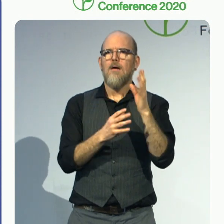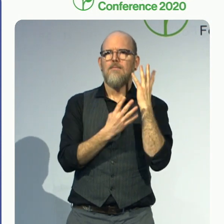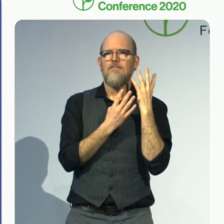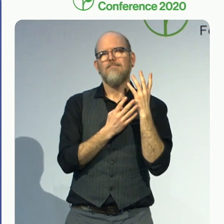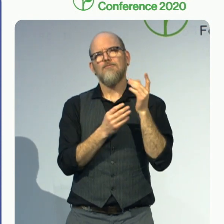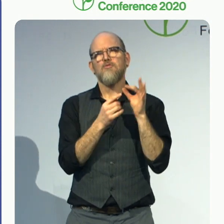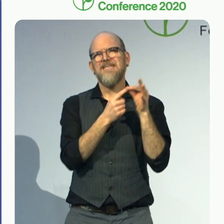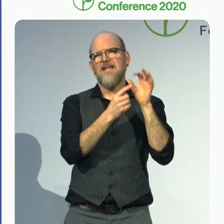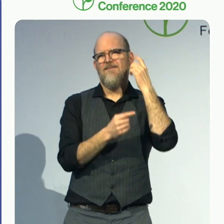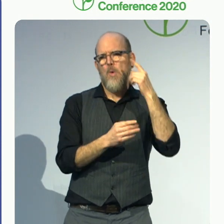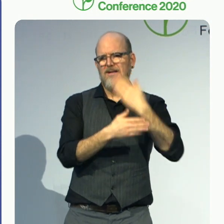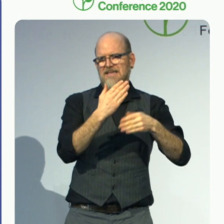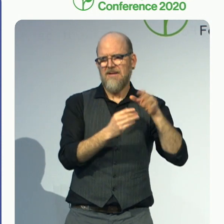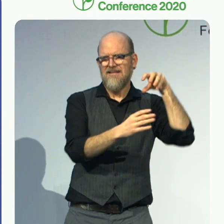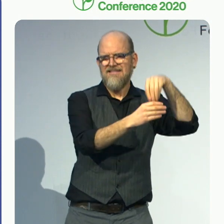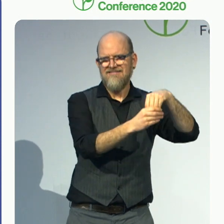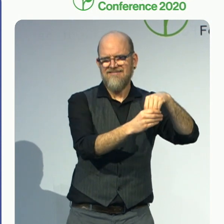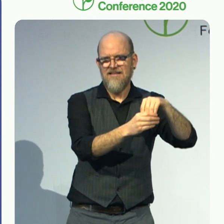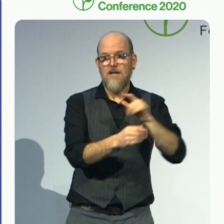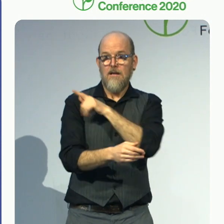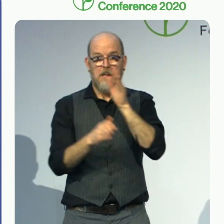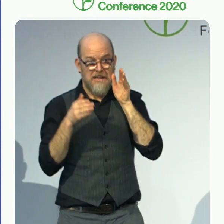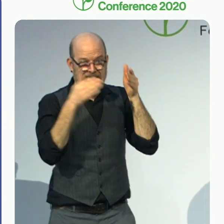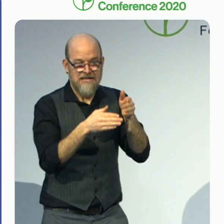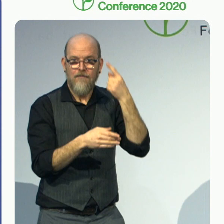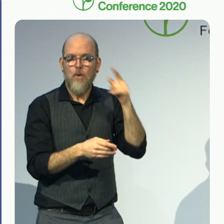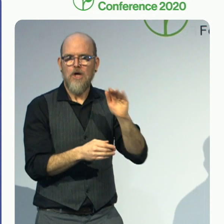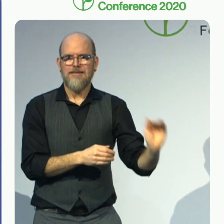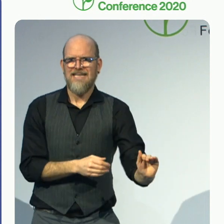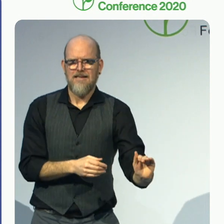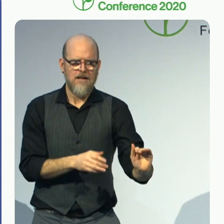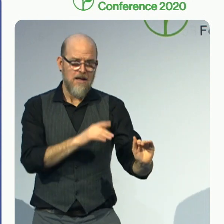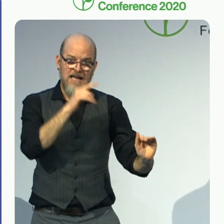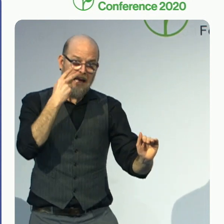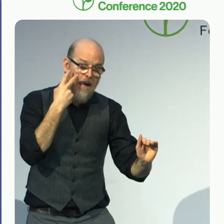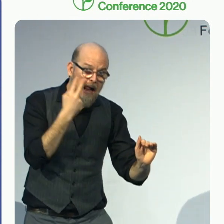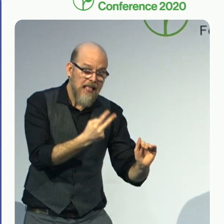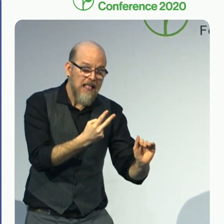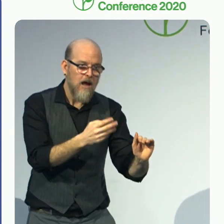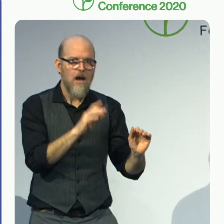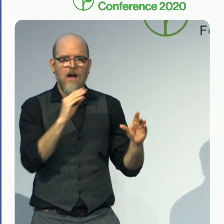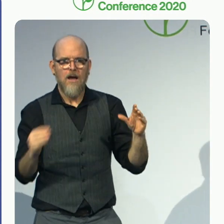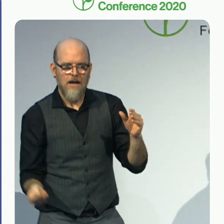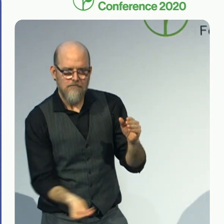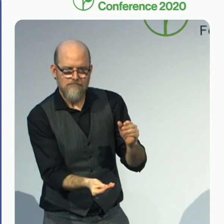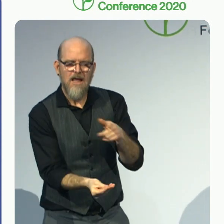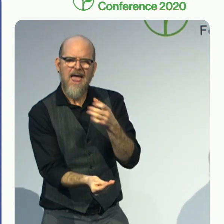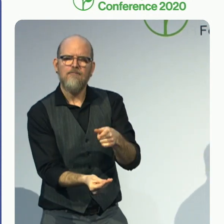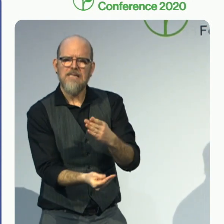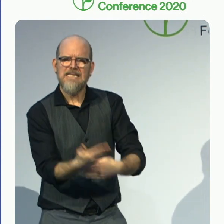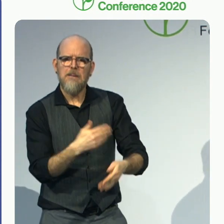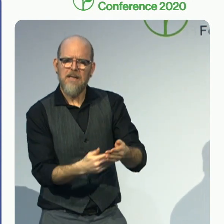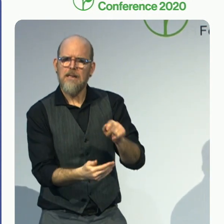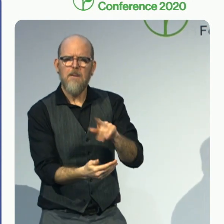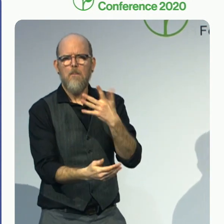actually studying children with intellectual disability and how they learn. And then it's embedded in, and the education system was designed